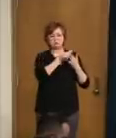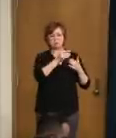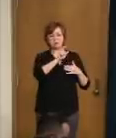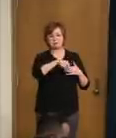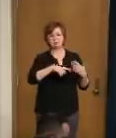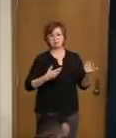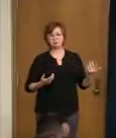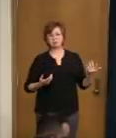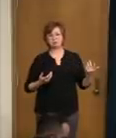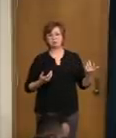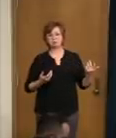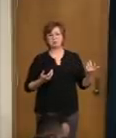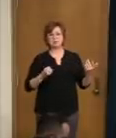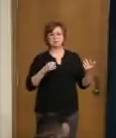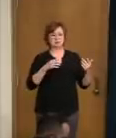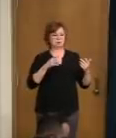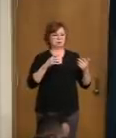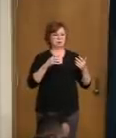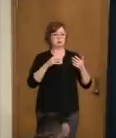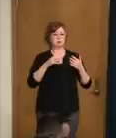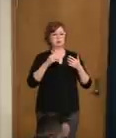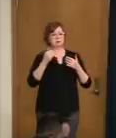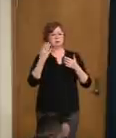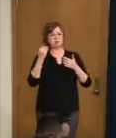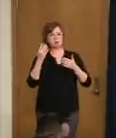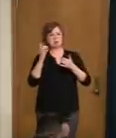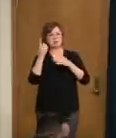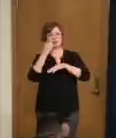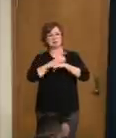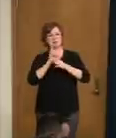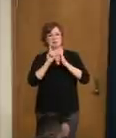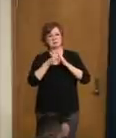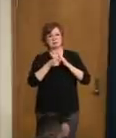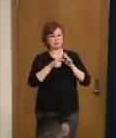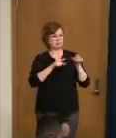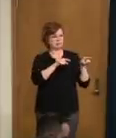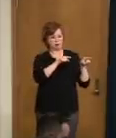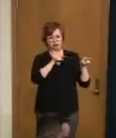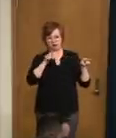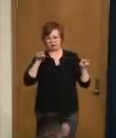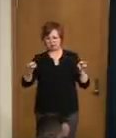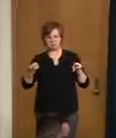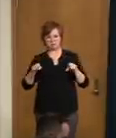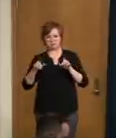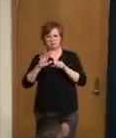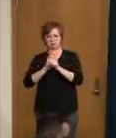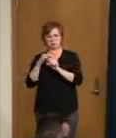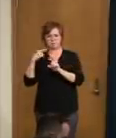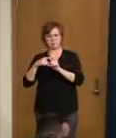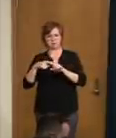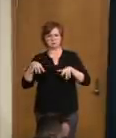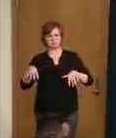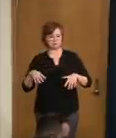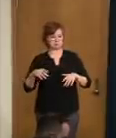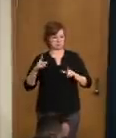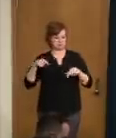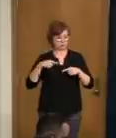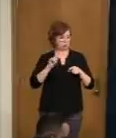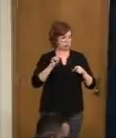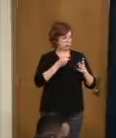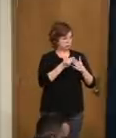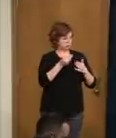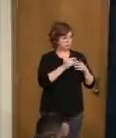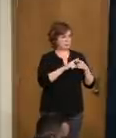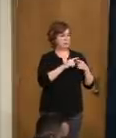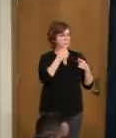week after exposure you are symptomatic. So even if you look at the last 7 days, and if someone has gone to 4 or 5 retail locations, maybe